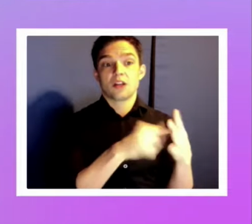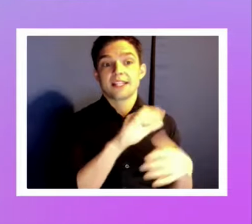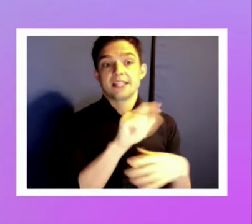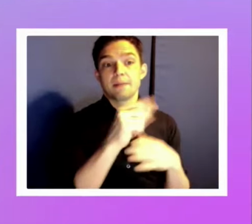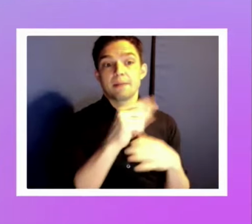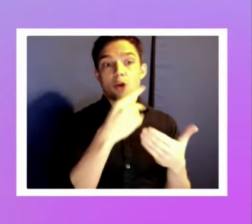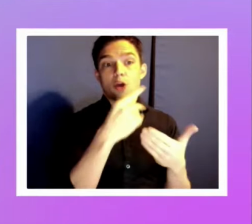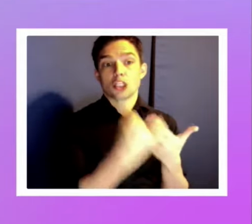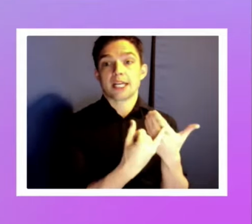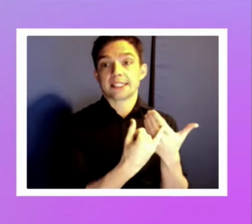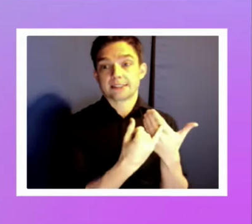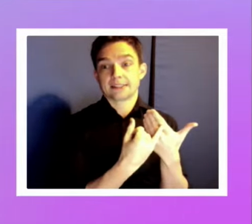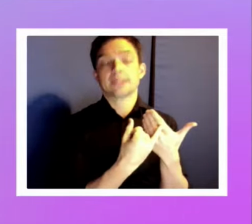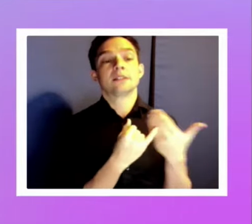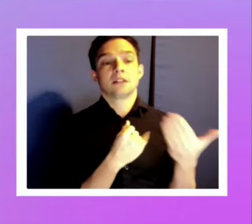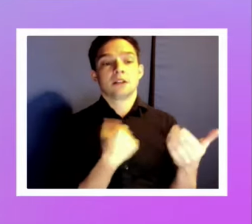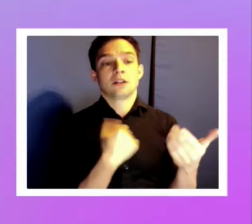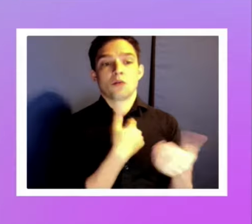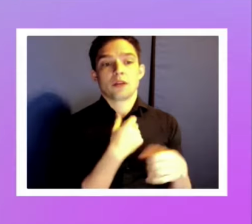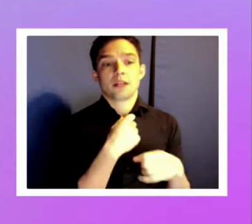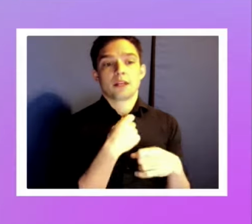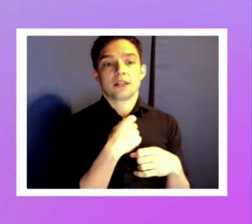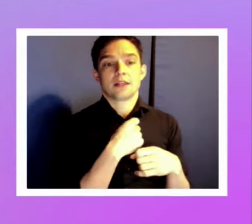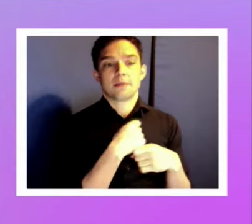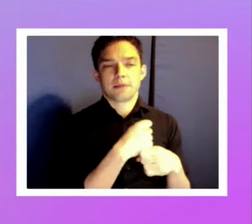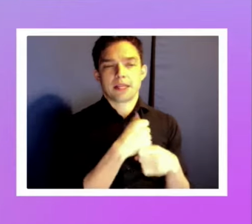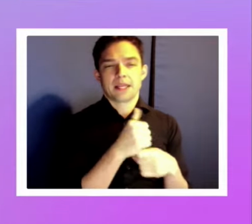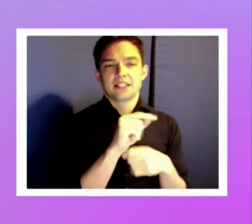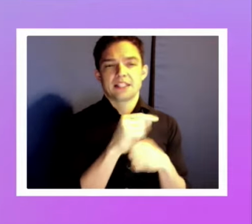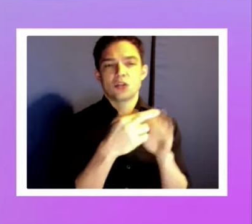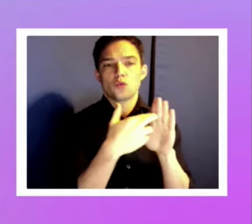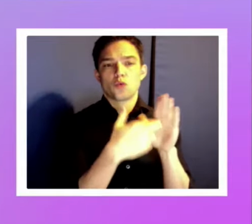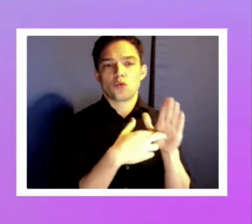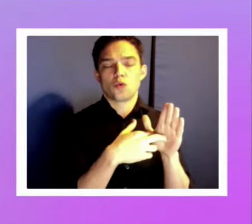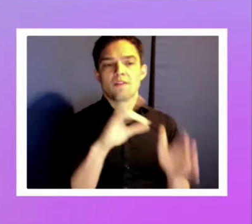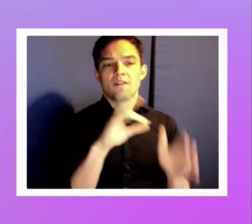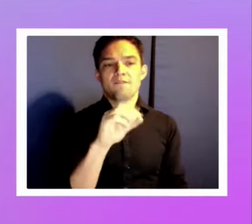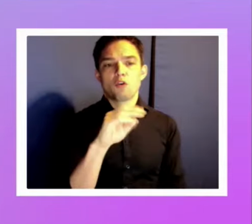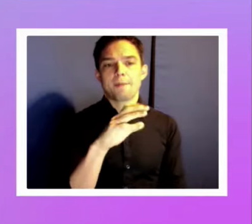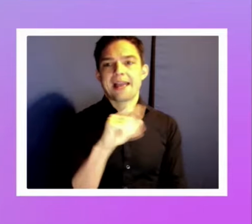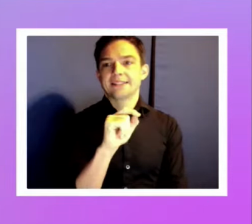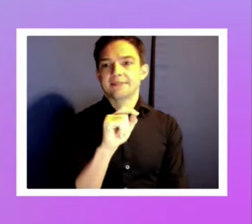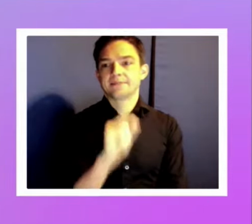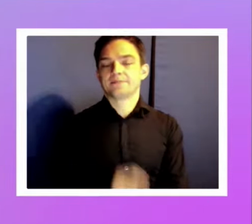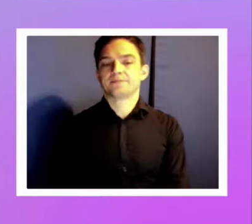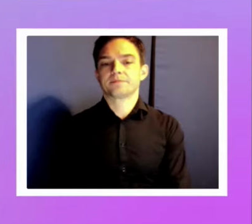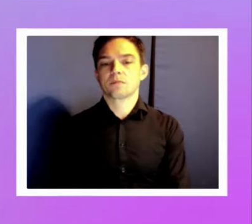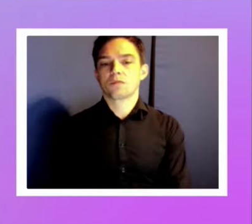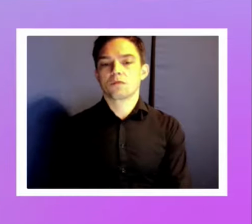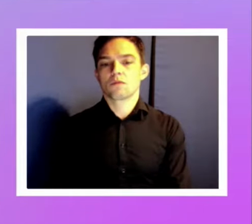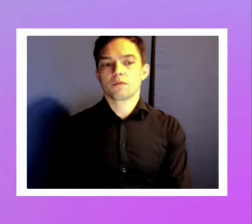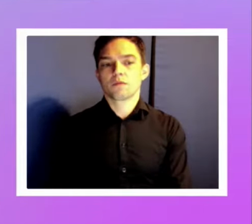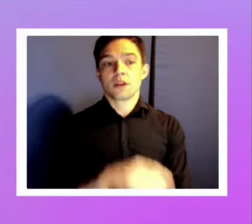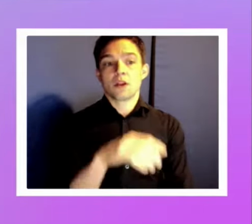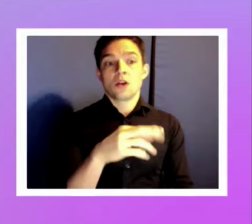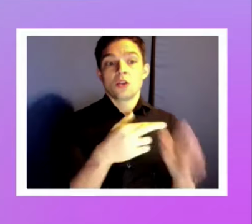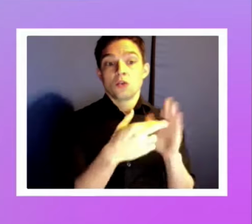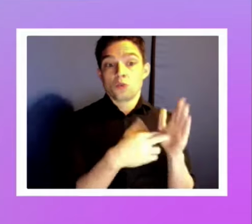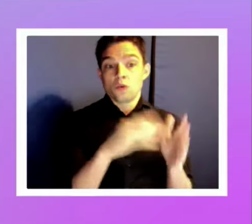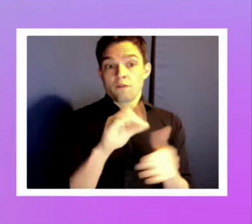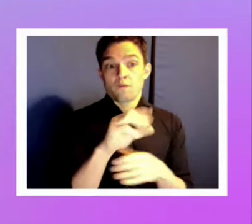project is to create the ACT rules format. The ACT rules